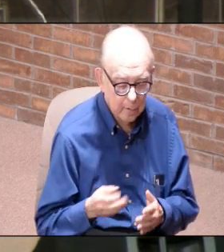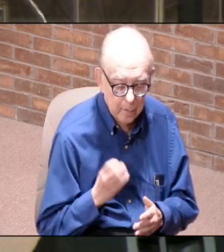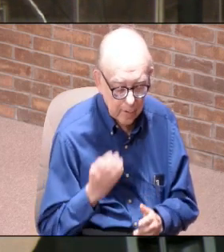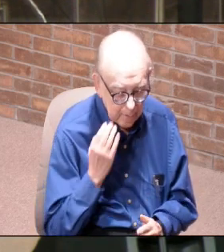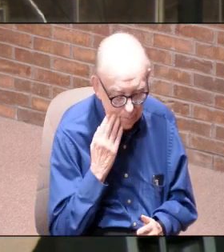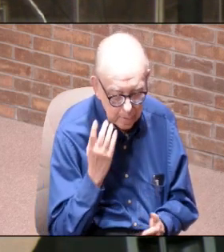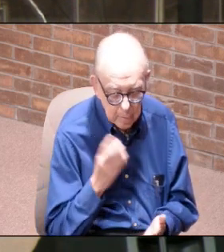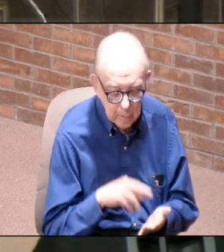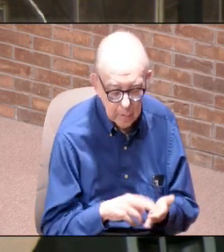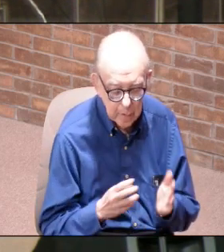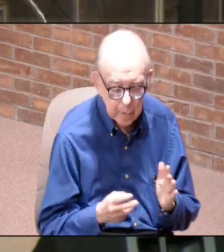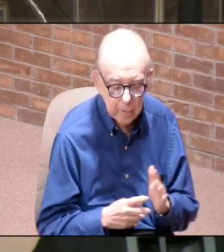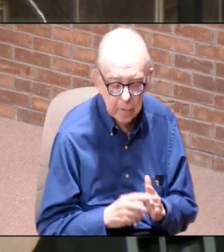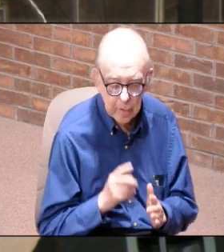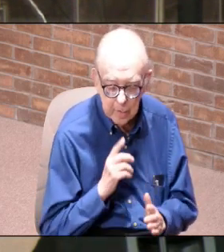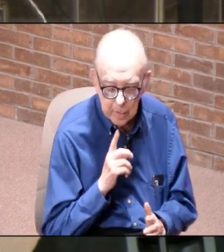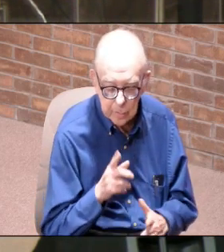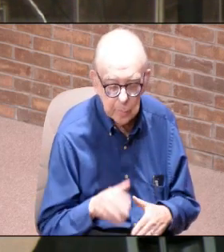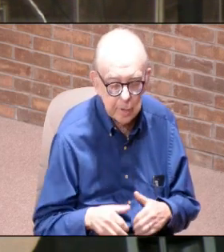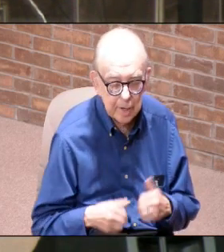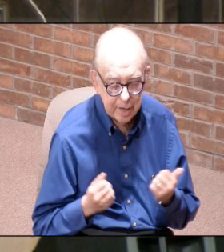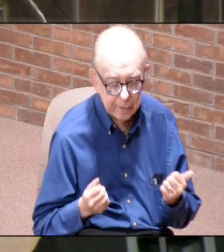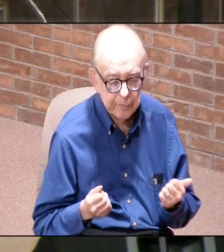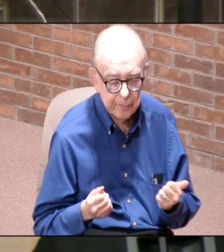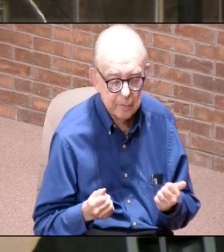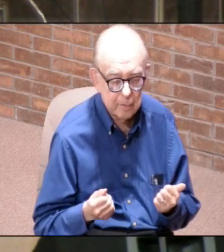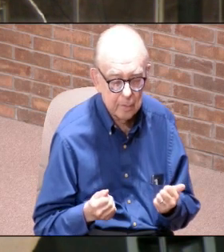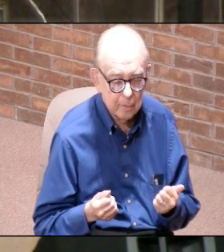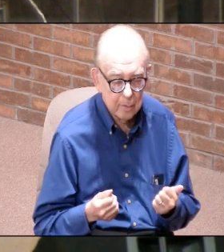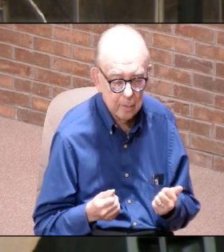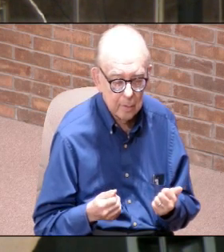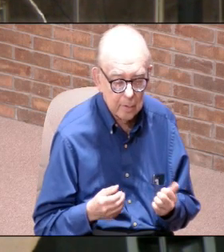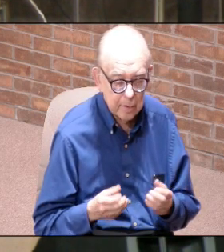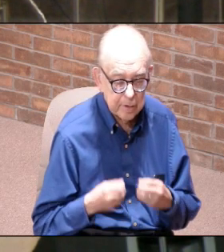know what it means to really live.